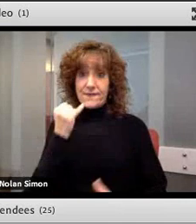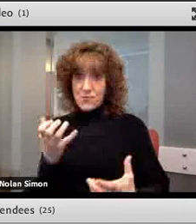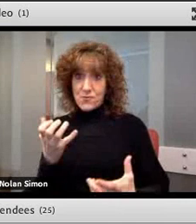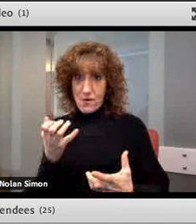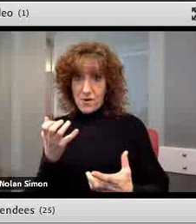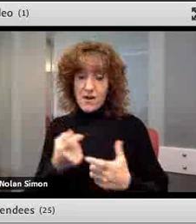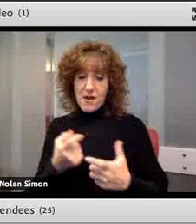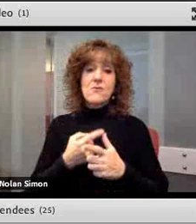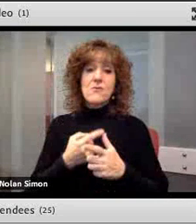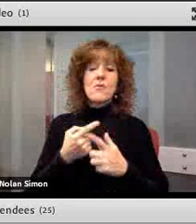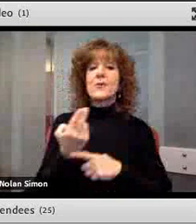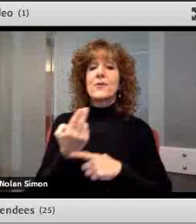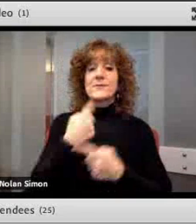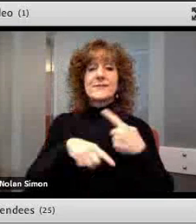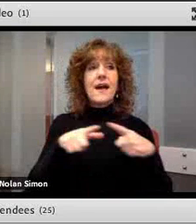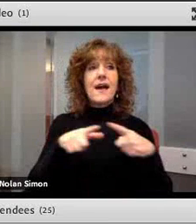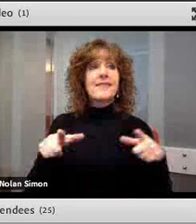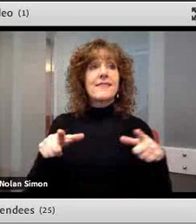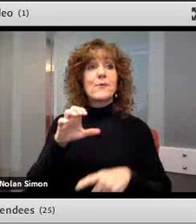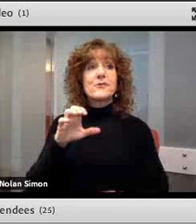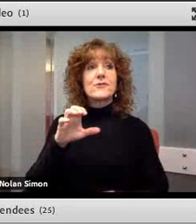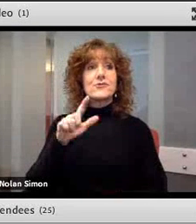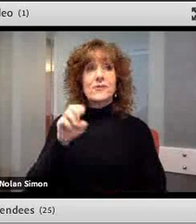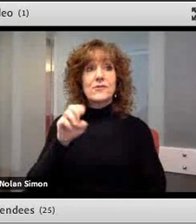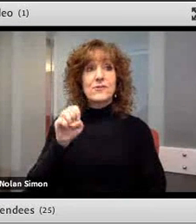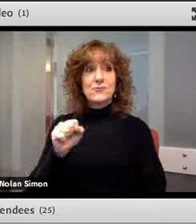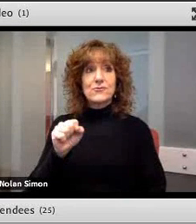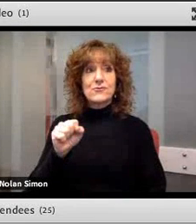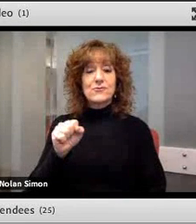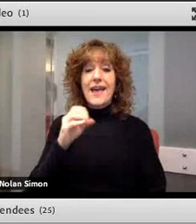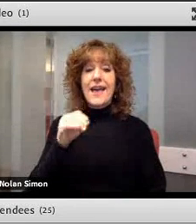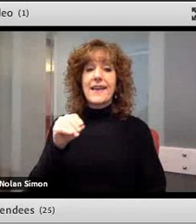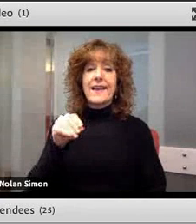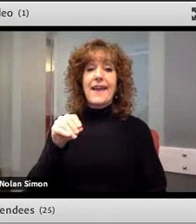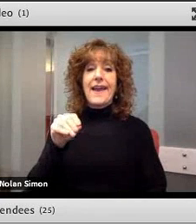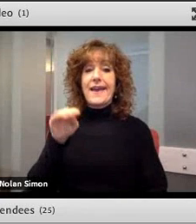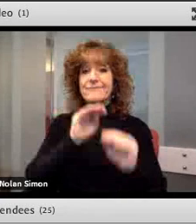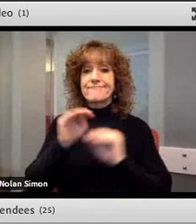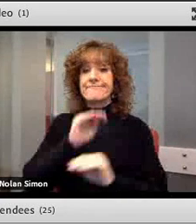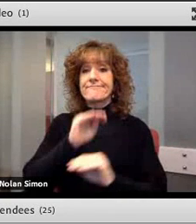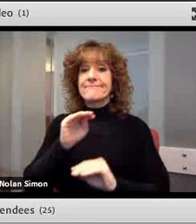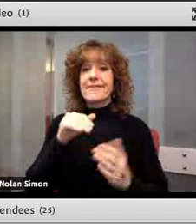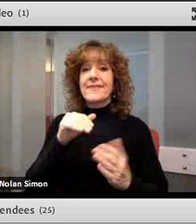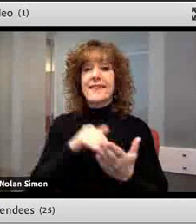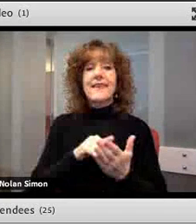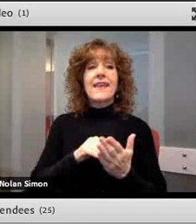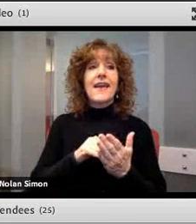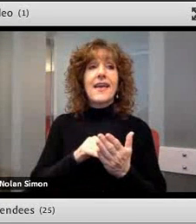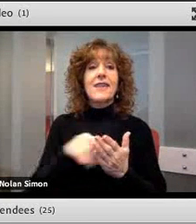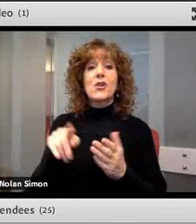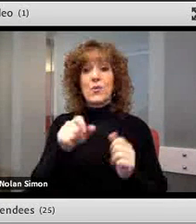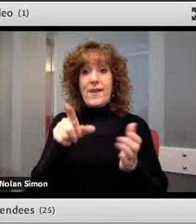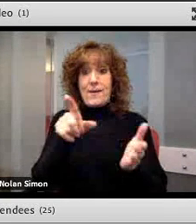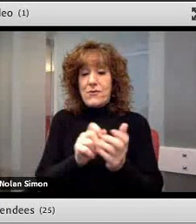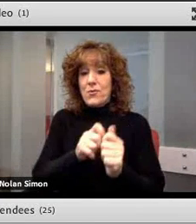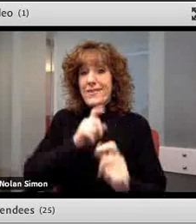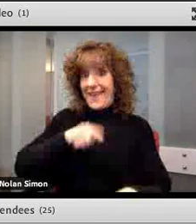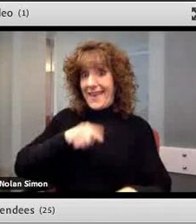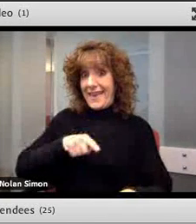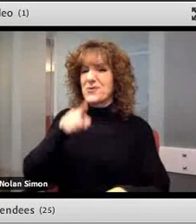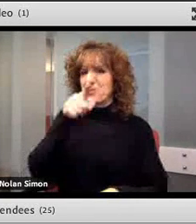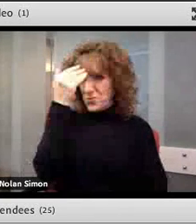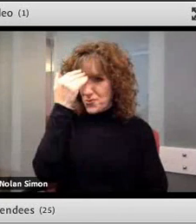use sign language clues. And you can also re-scramble. Now, you can print with the answers, so